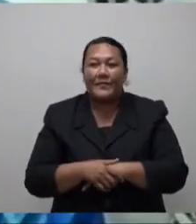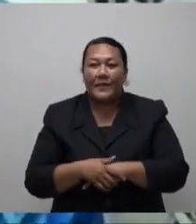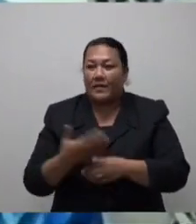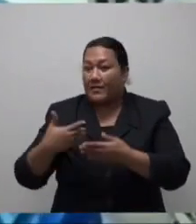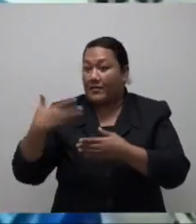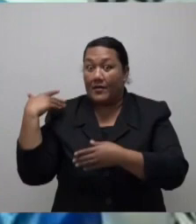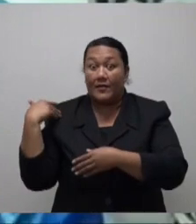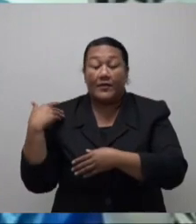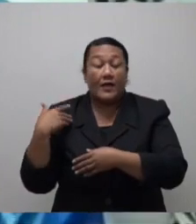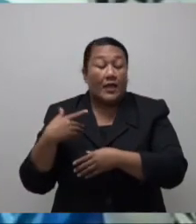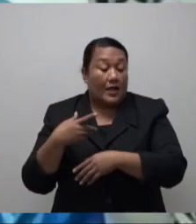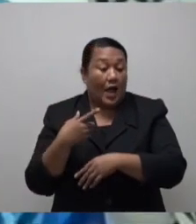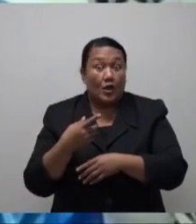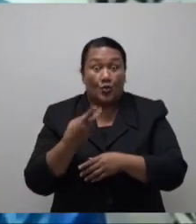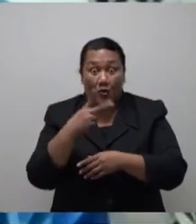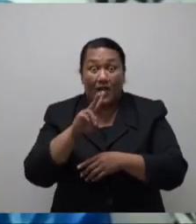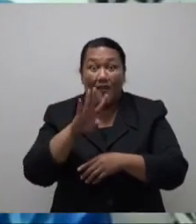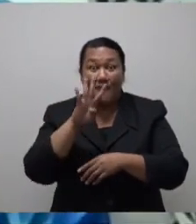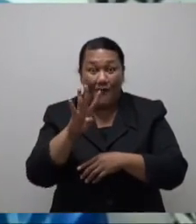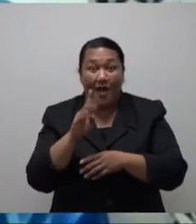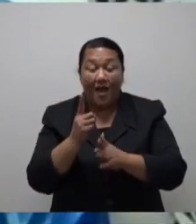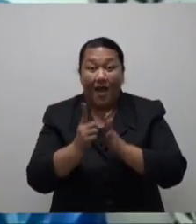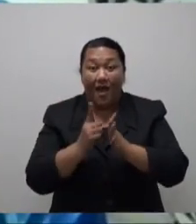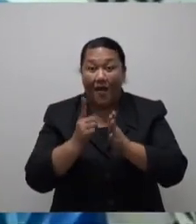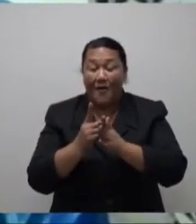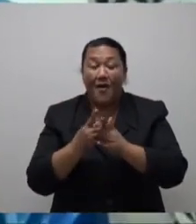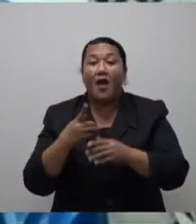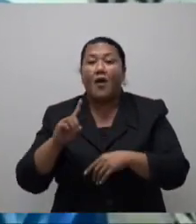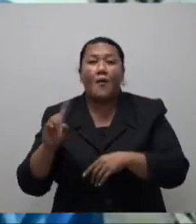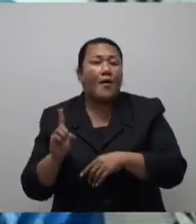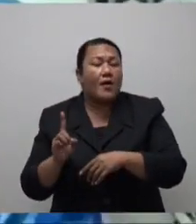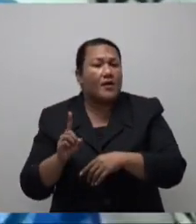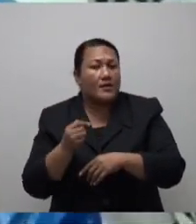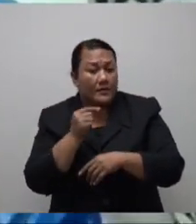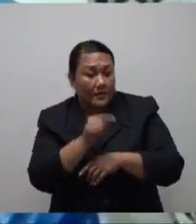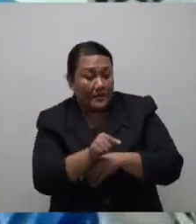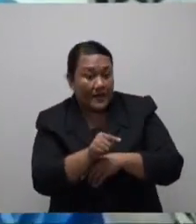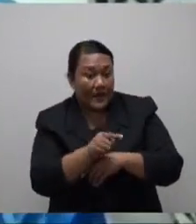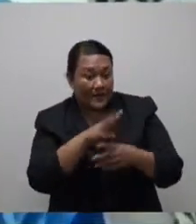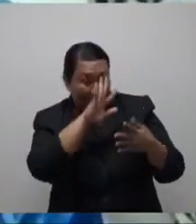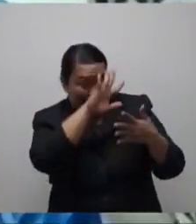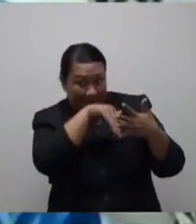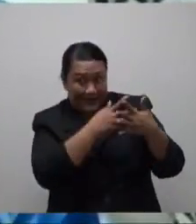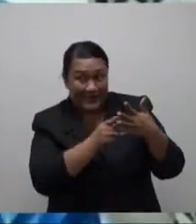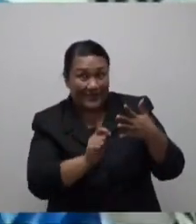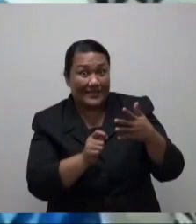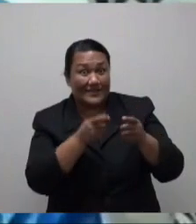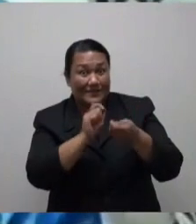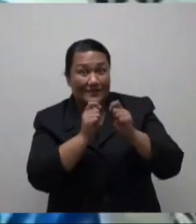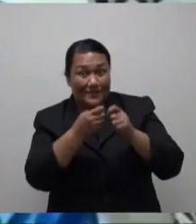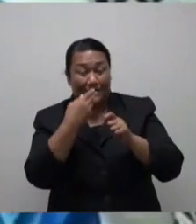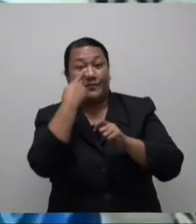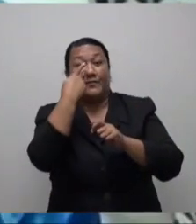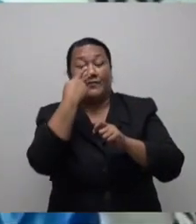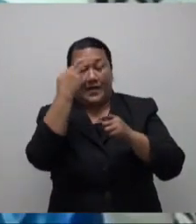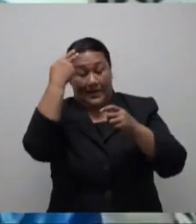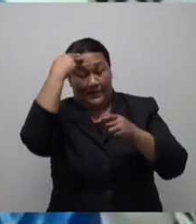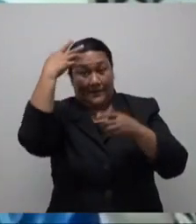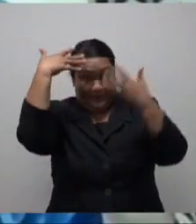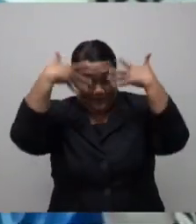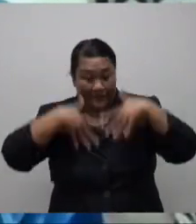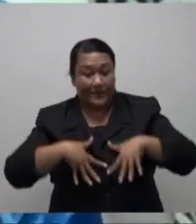our stationary clinics continued to see cases, to screen cases, and in the last 24 hours, some